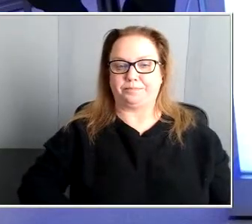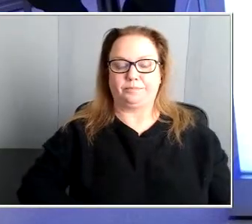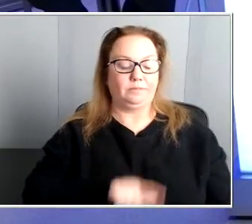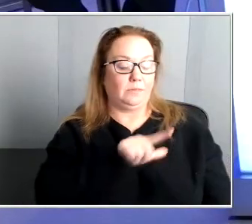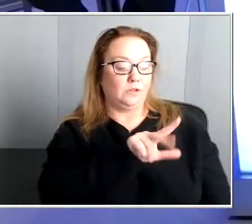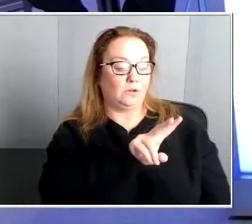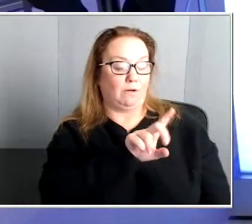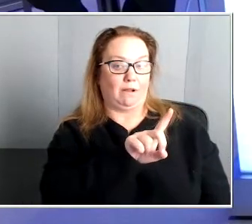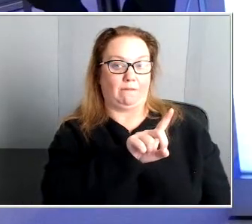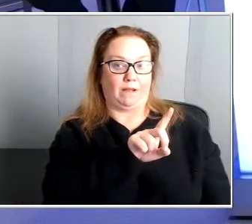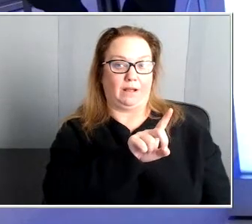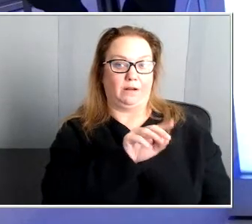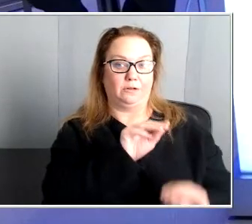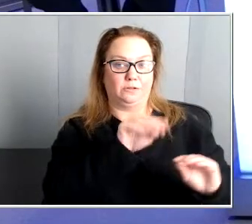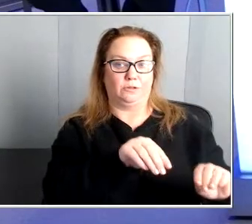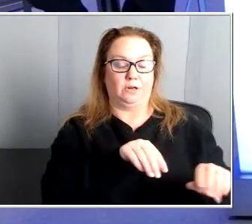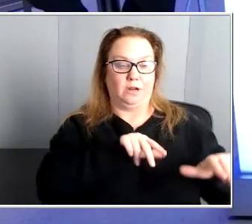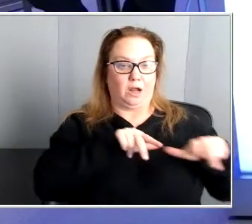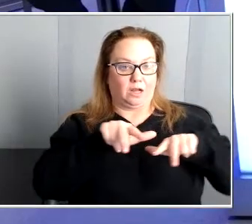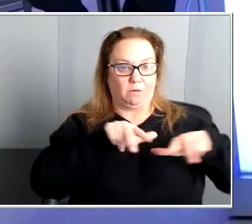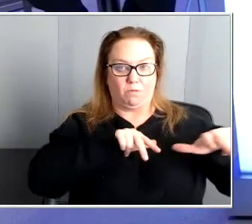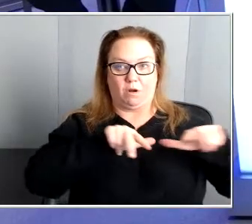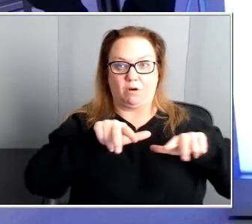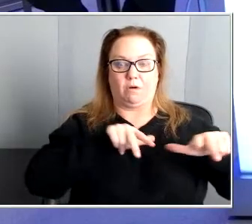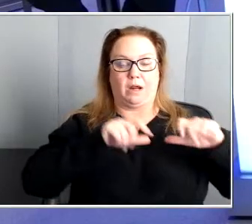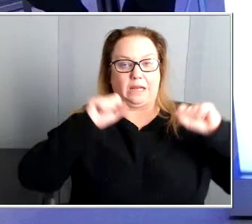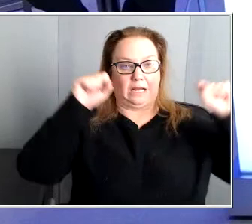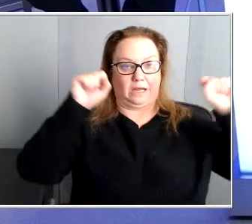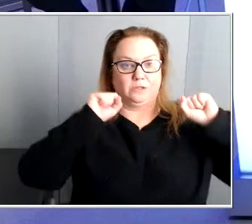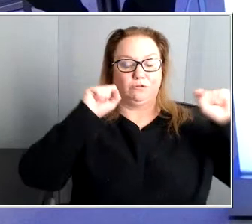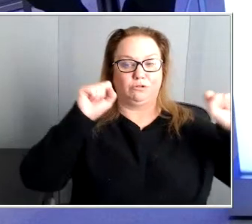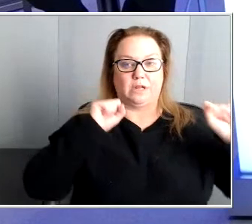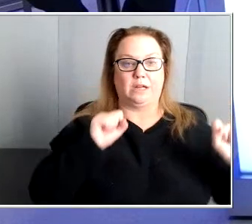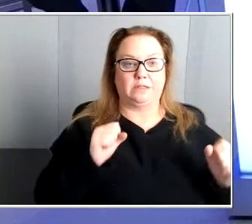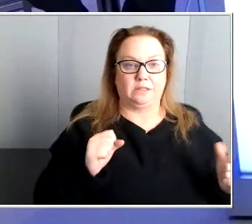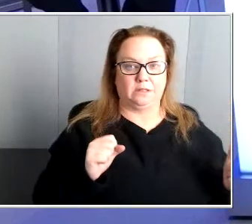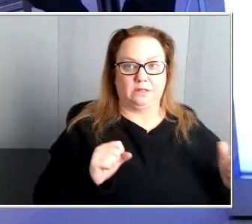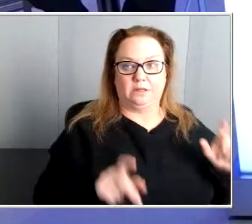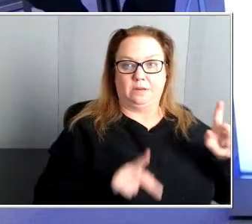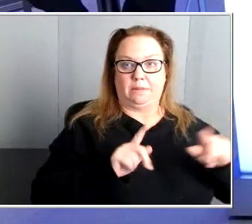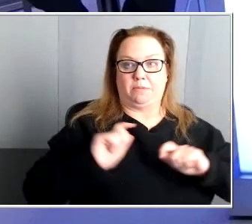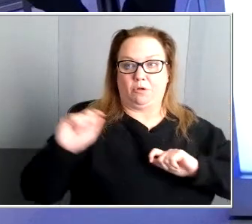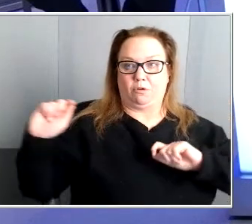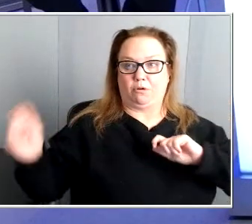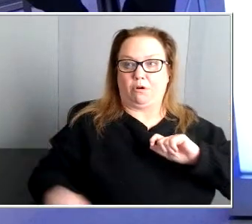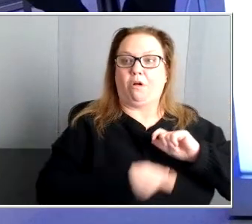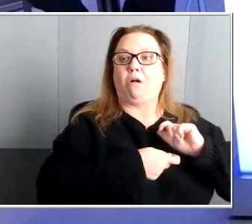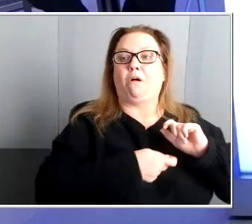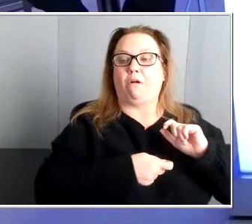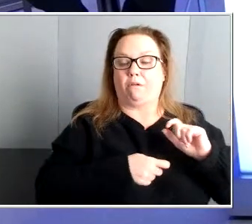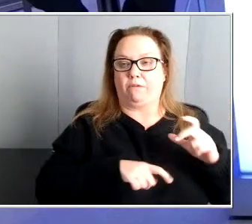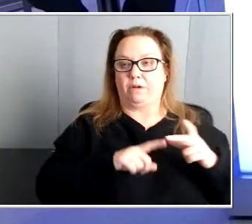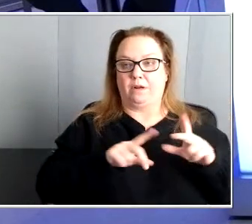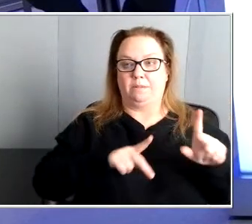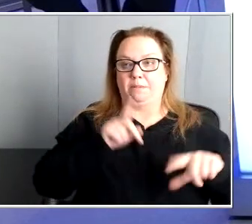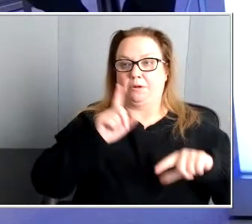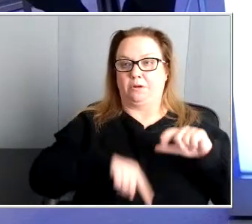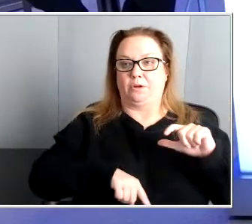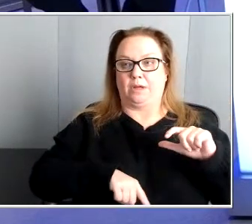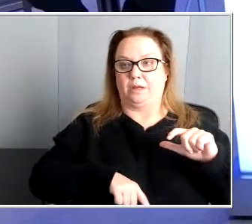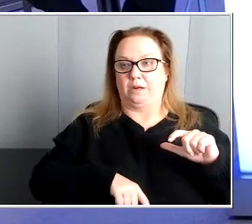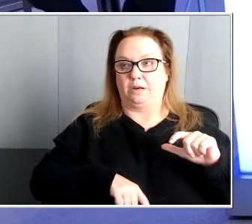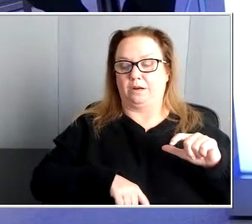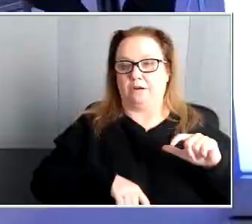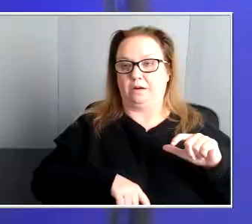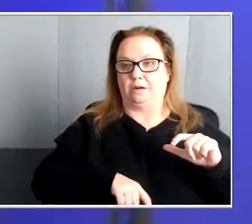can I go out and walk around pretty well or exercise or? Yeah, people golf, people. Absolutely. The only thing you really can't do is